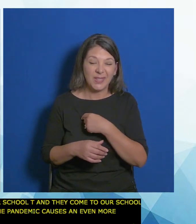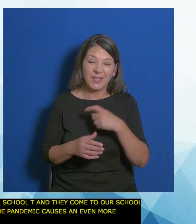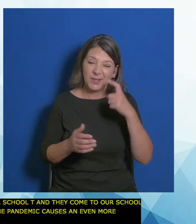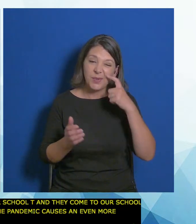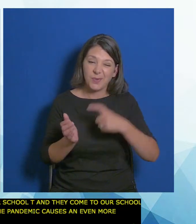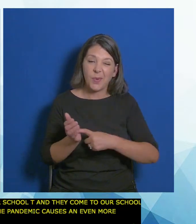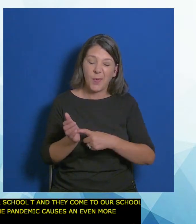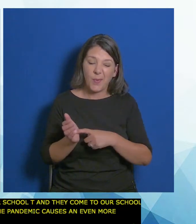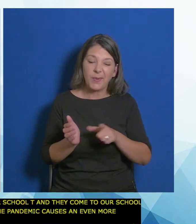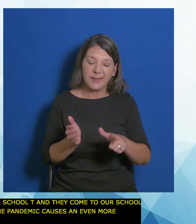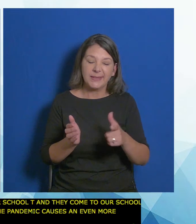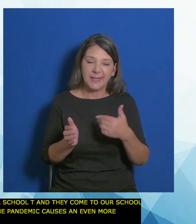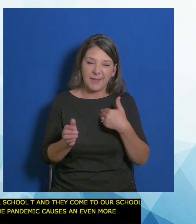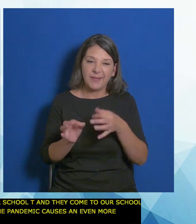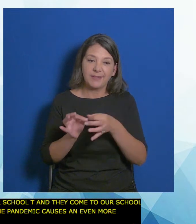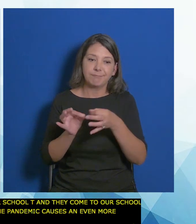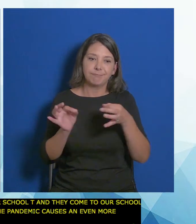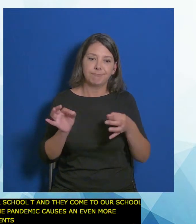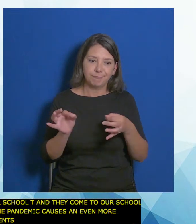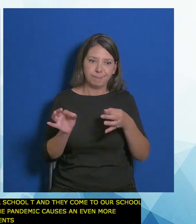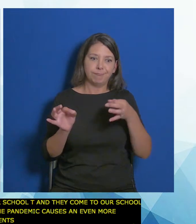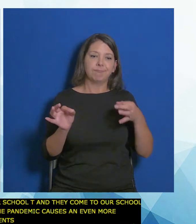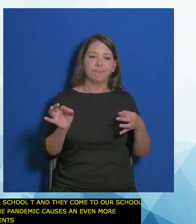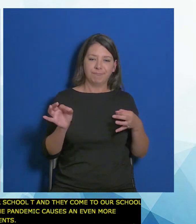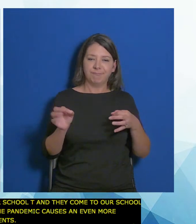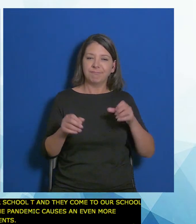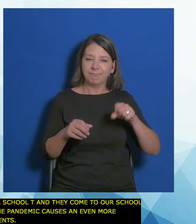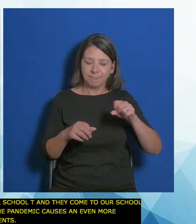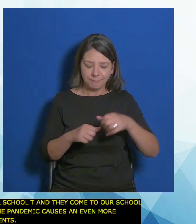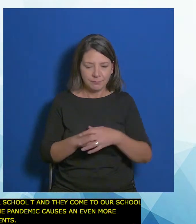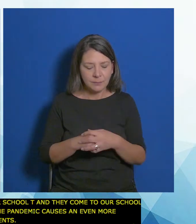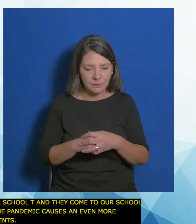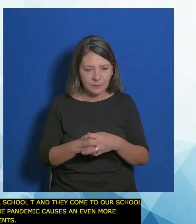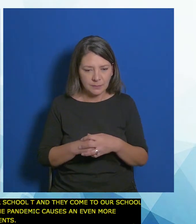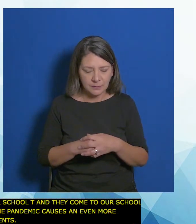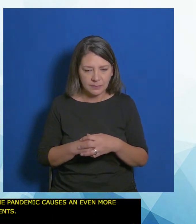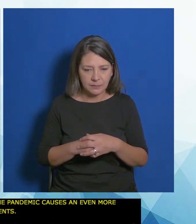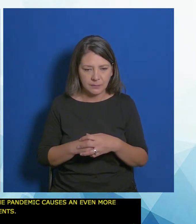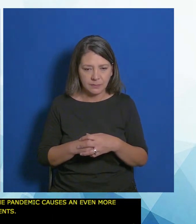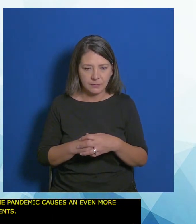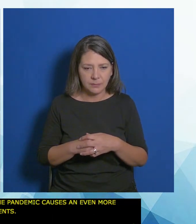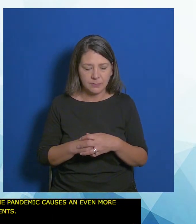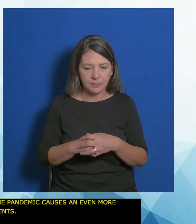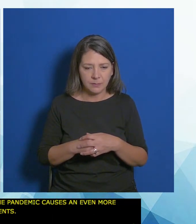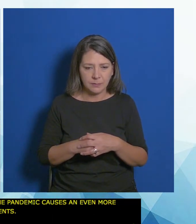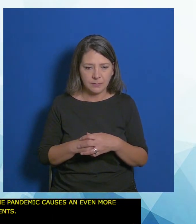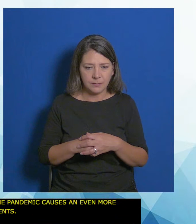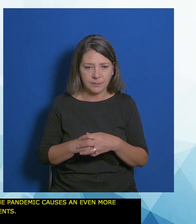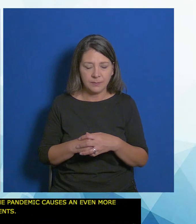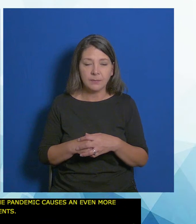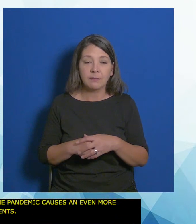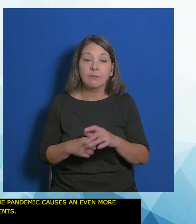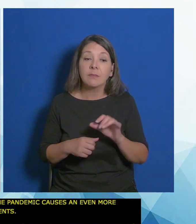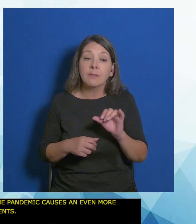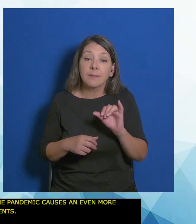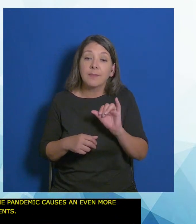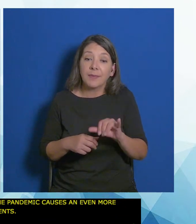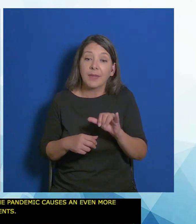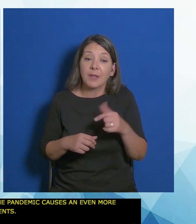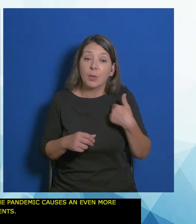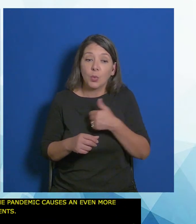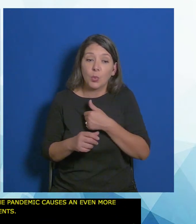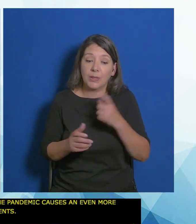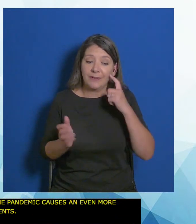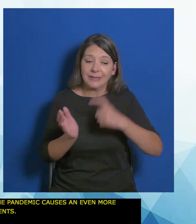our students. Again, that is consistent with what we're seeing across